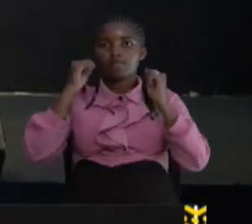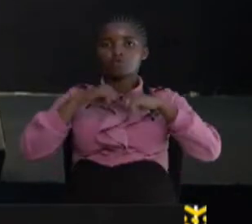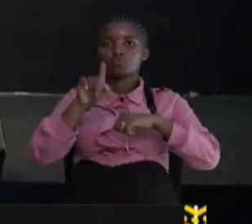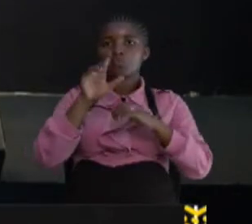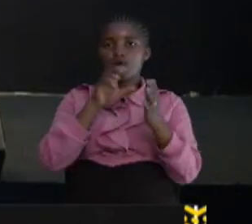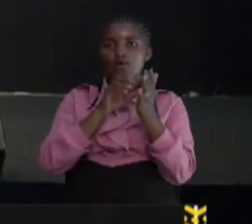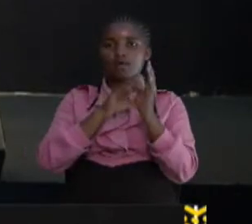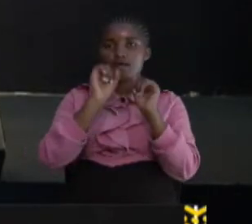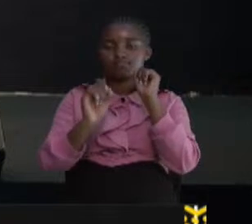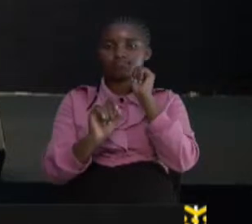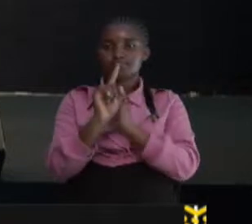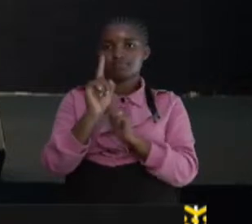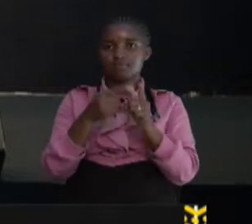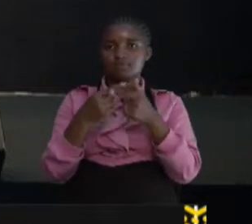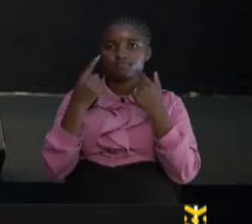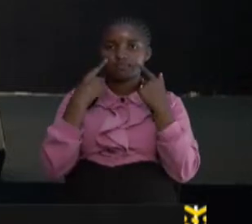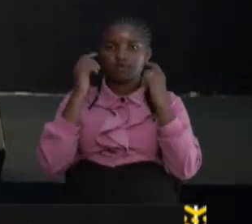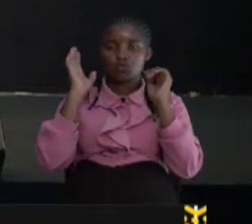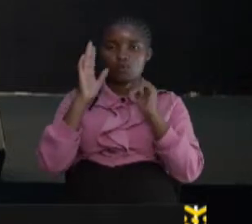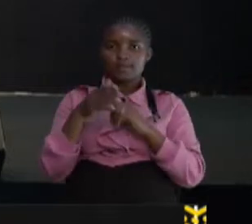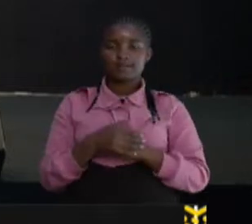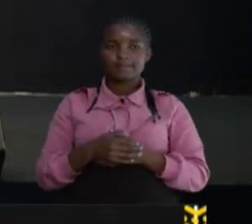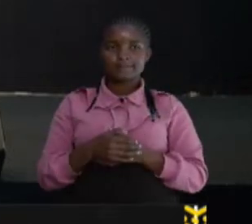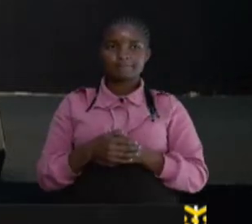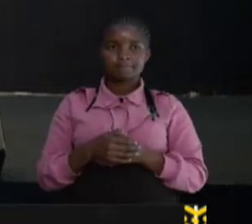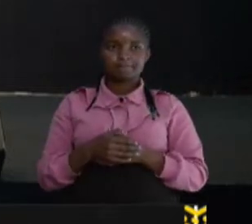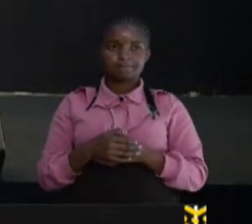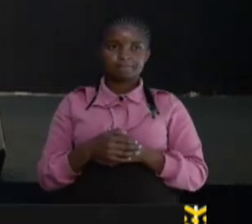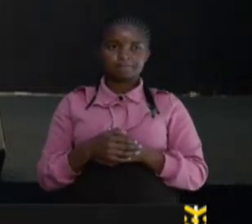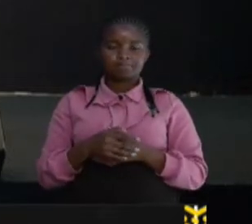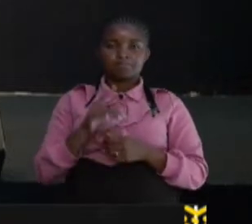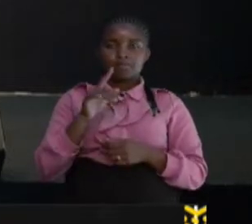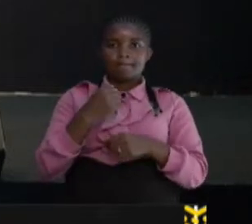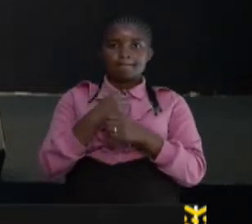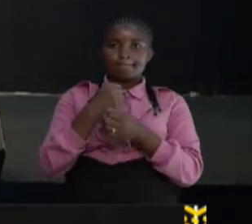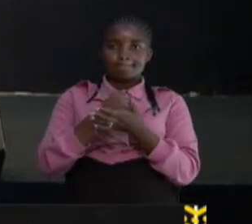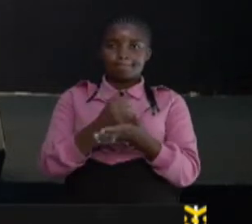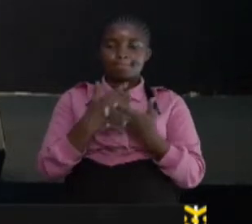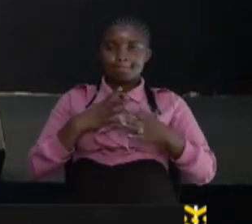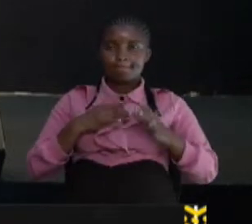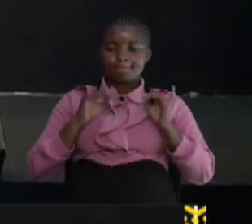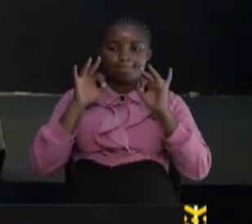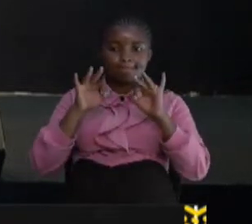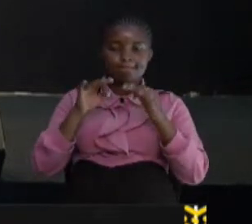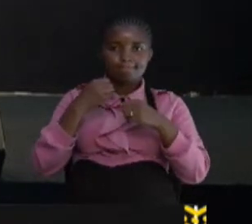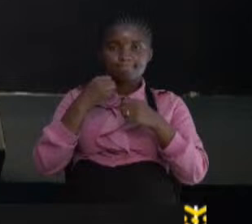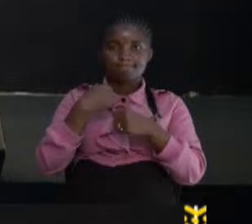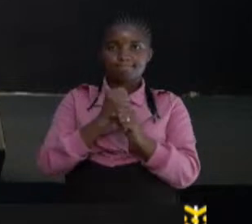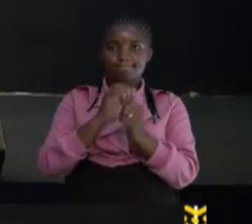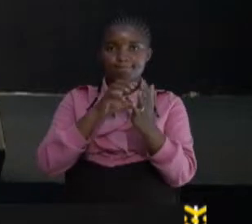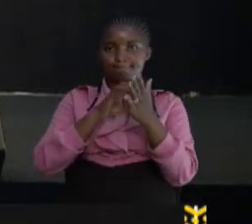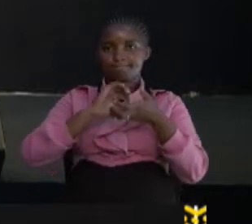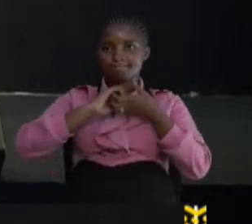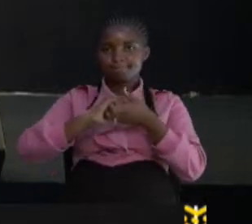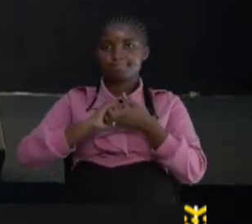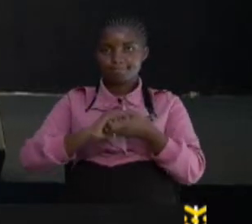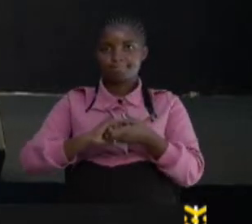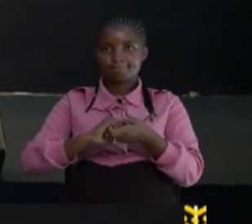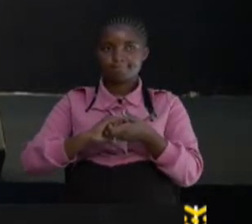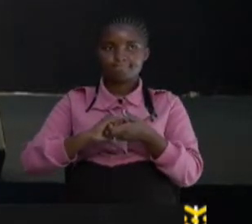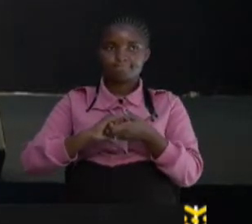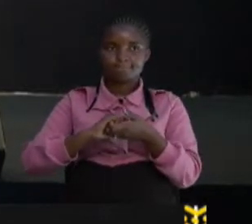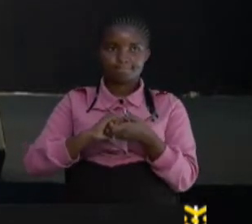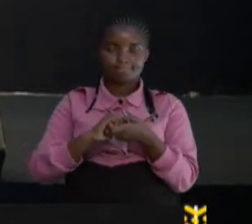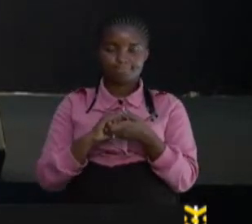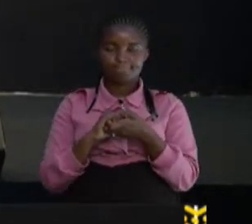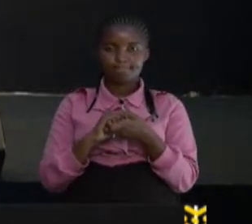that your content might come up as well. Okay? So hold attention. Keep content engaging by asking and inviting, audience